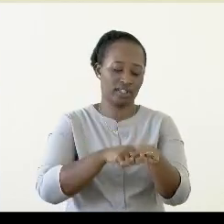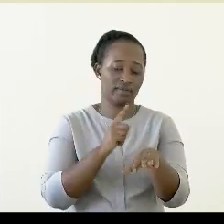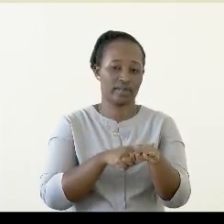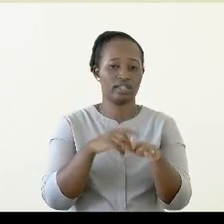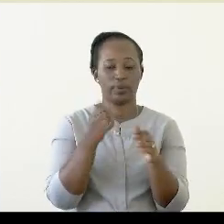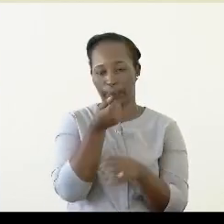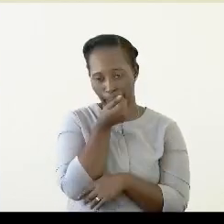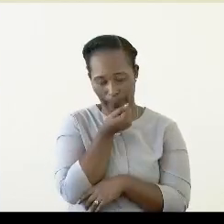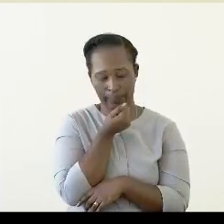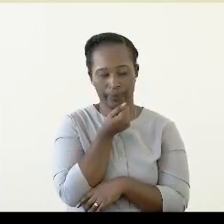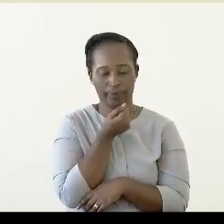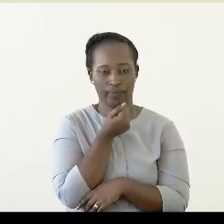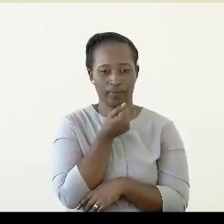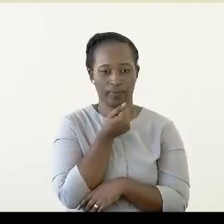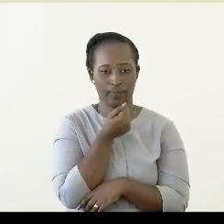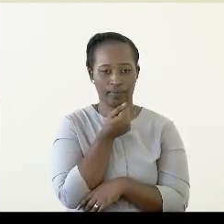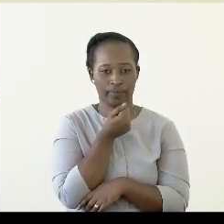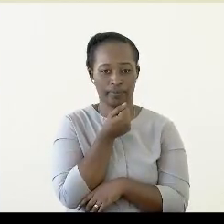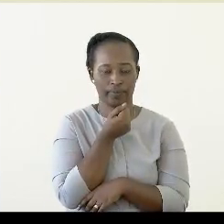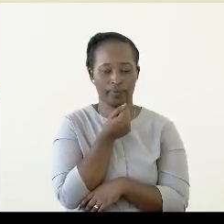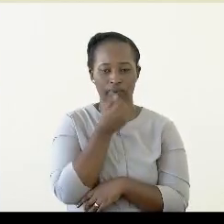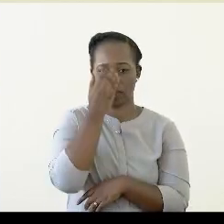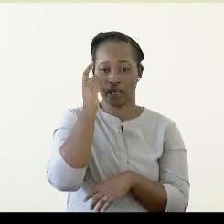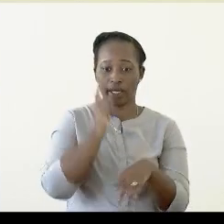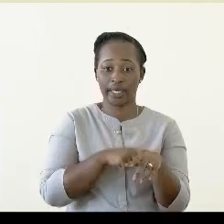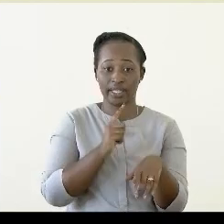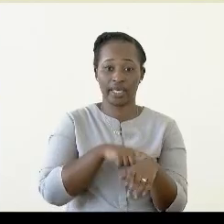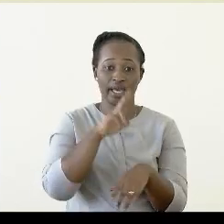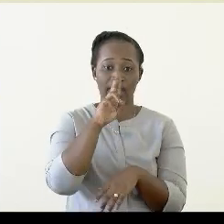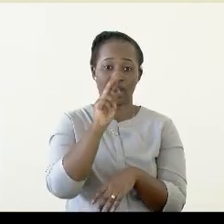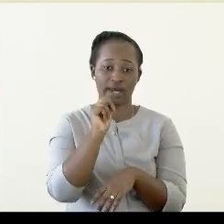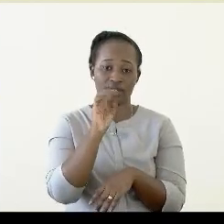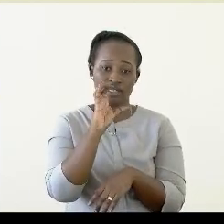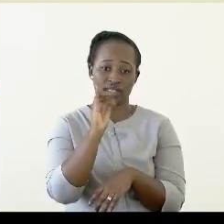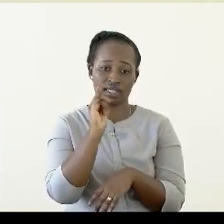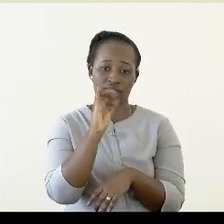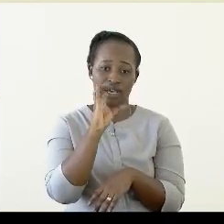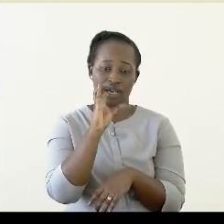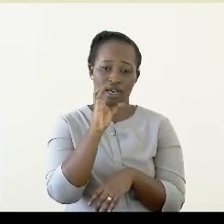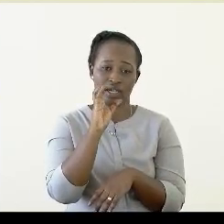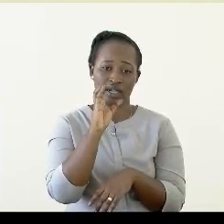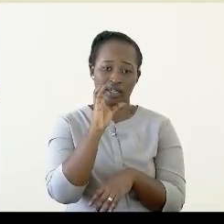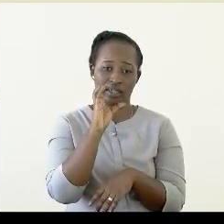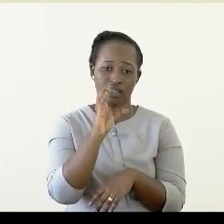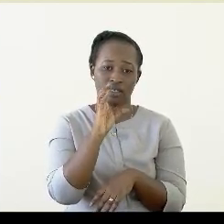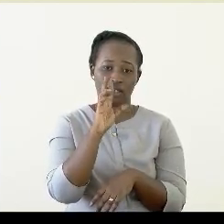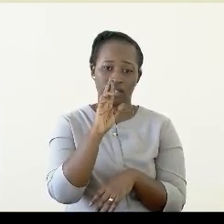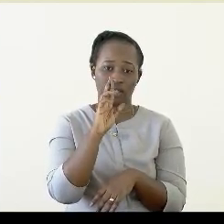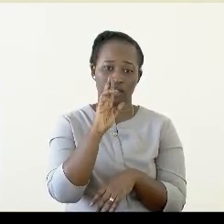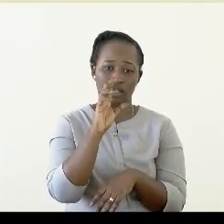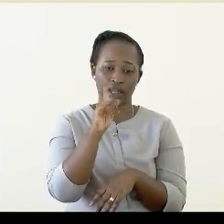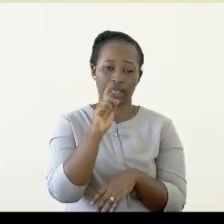That is a saturated solution. While unsaturated solution, it is that one which